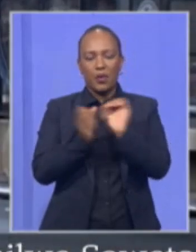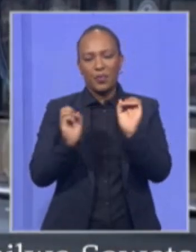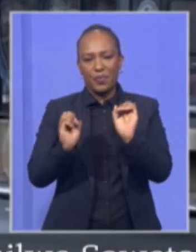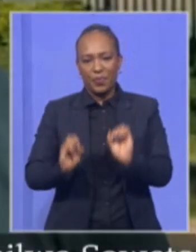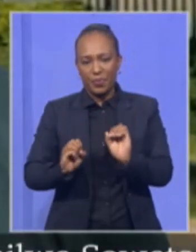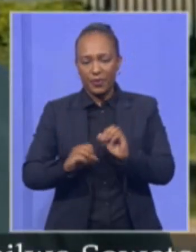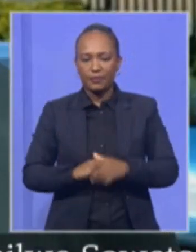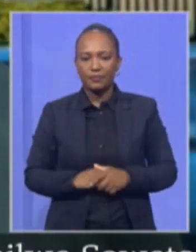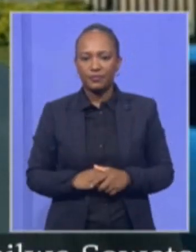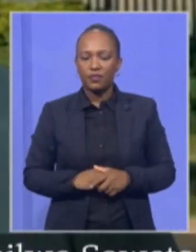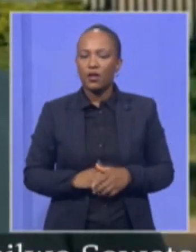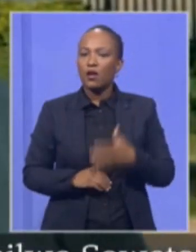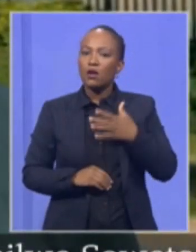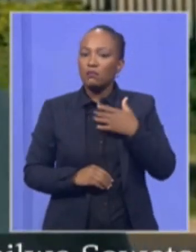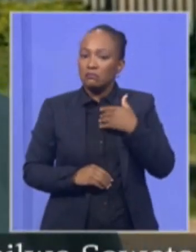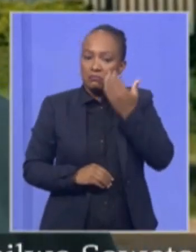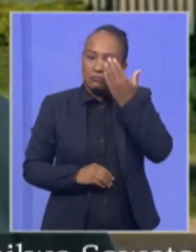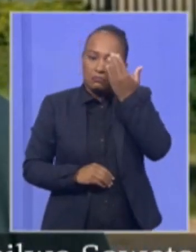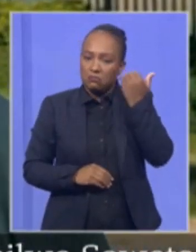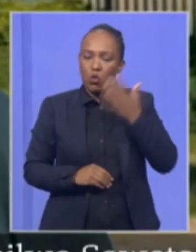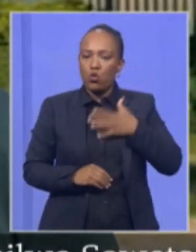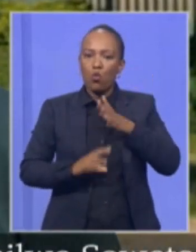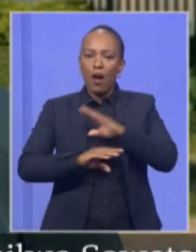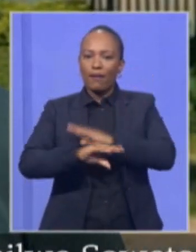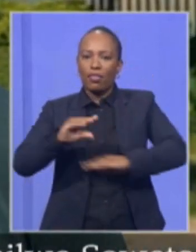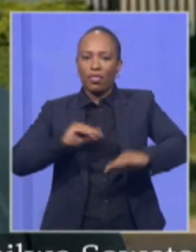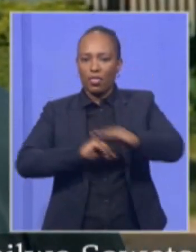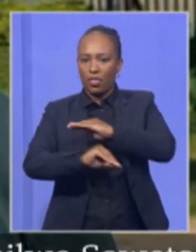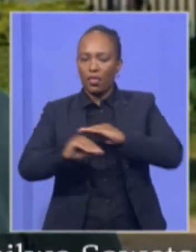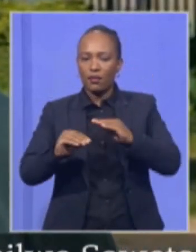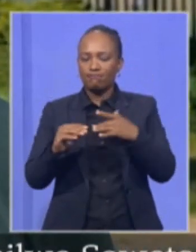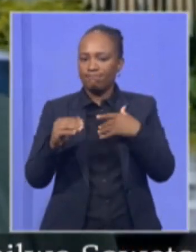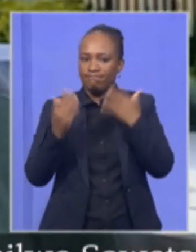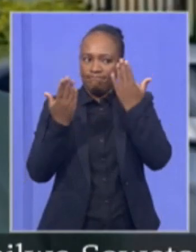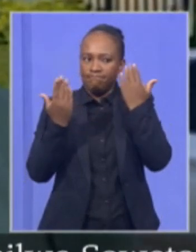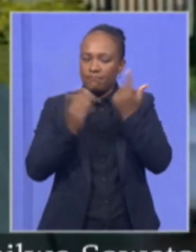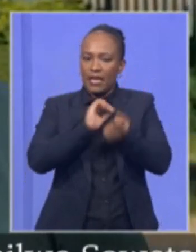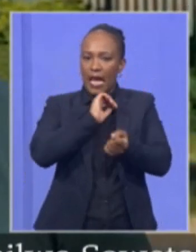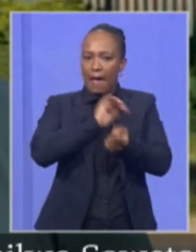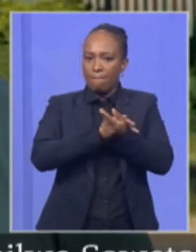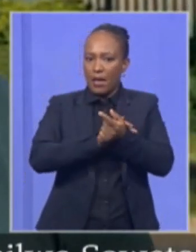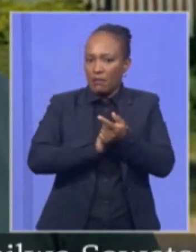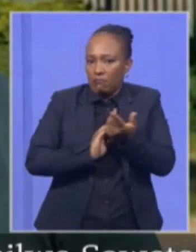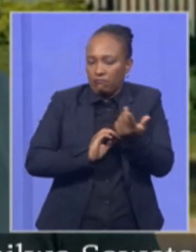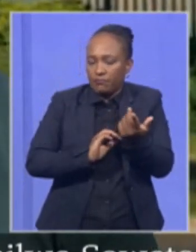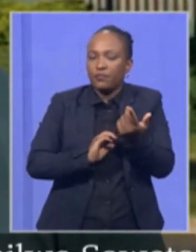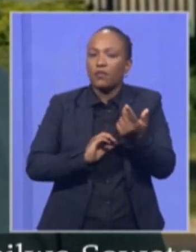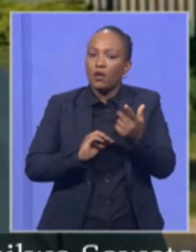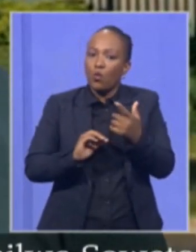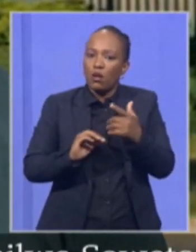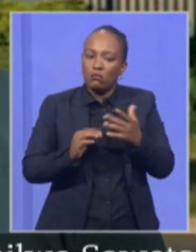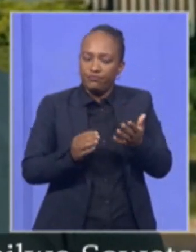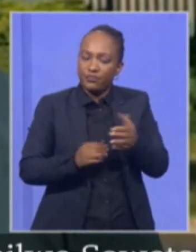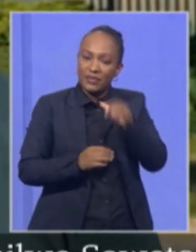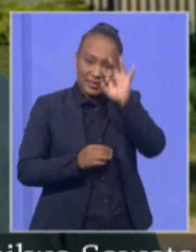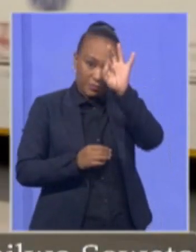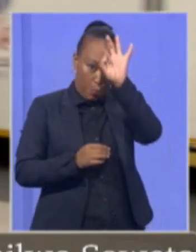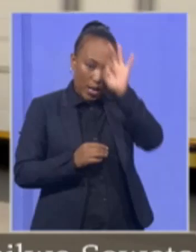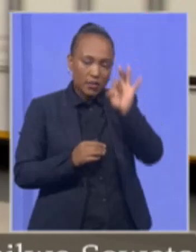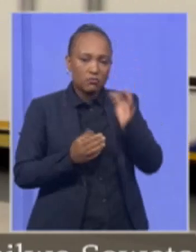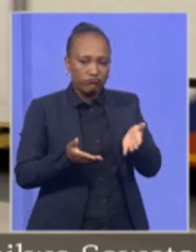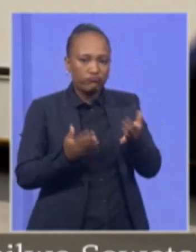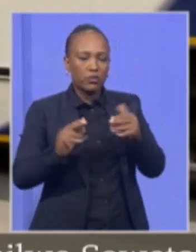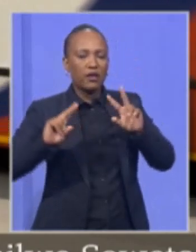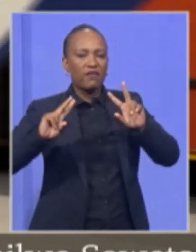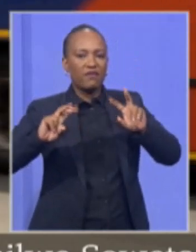We don't want to speculate. We do not know why it happened. We will allow the South African Police Services to do their